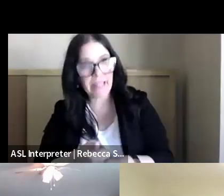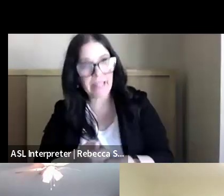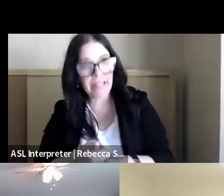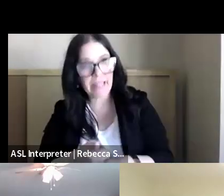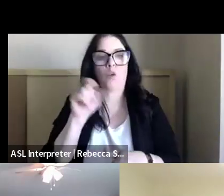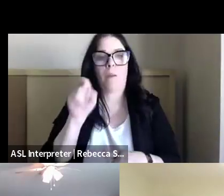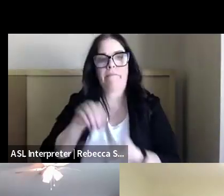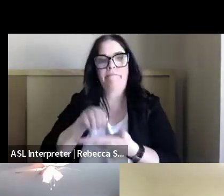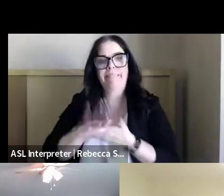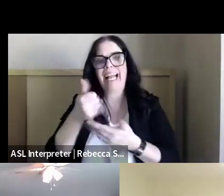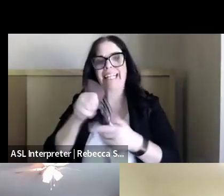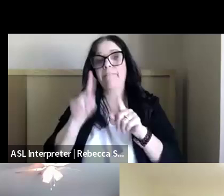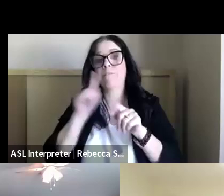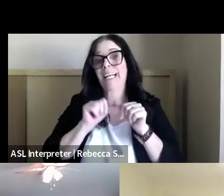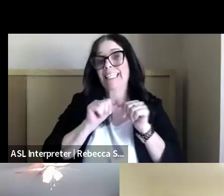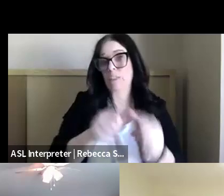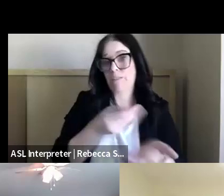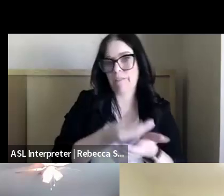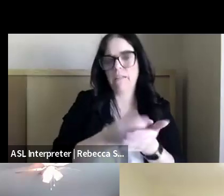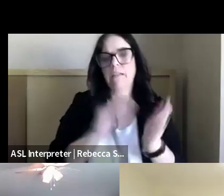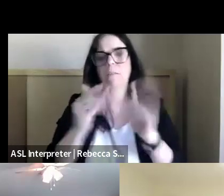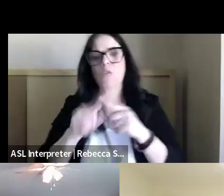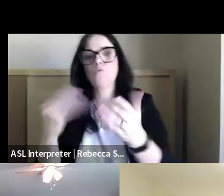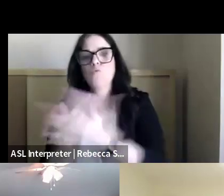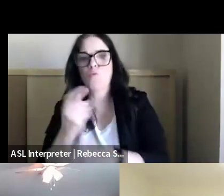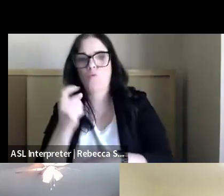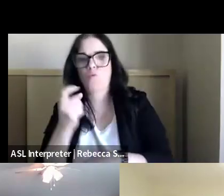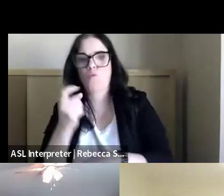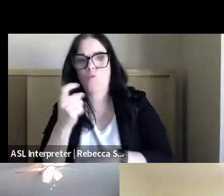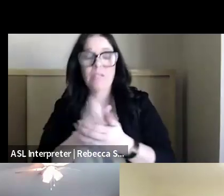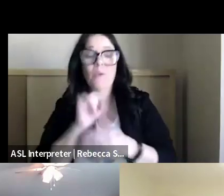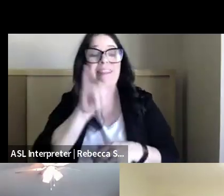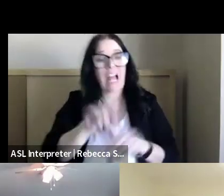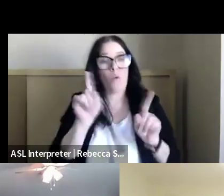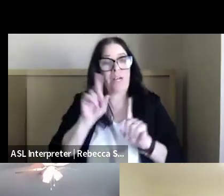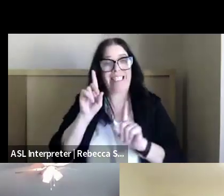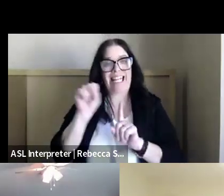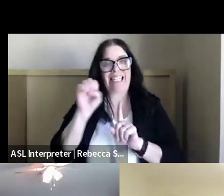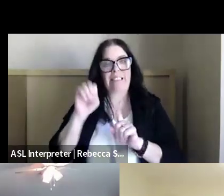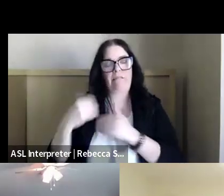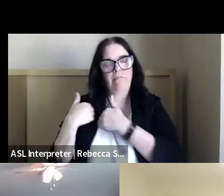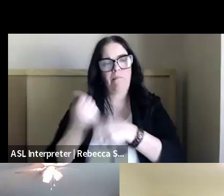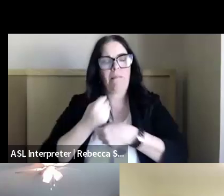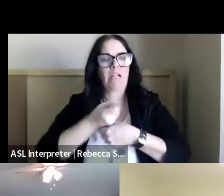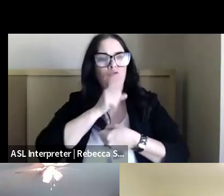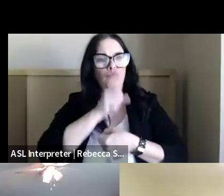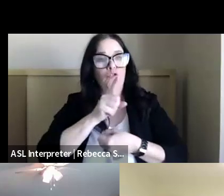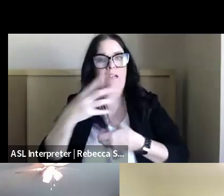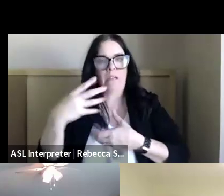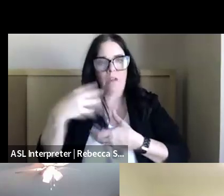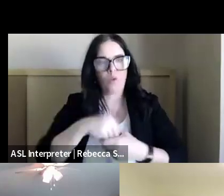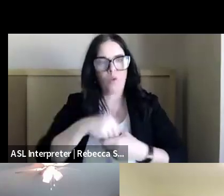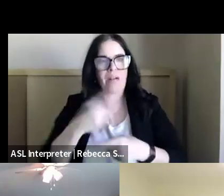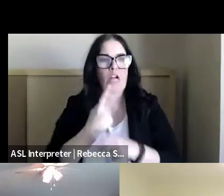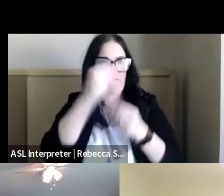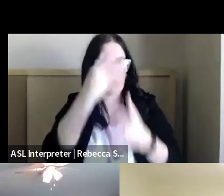awards. So this is one of those areas where making sure that accurate information is included,